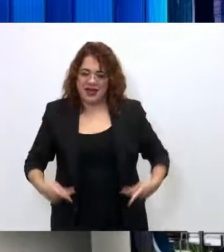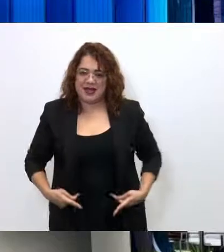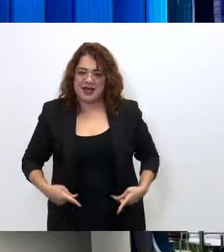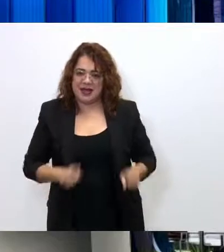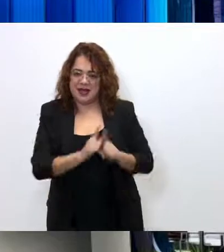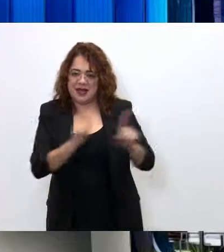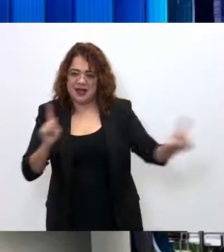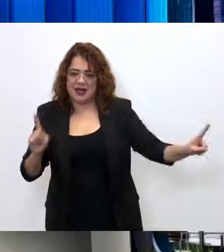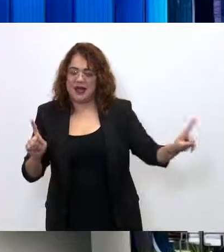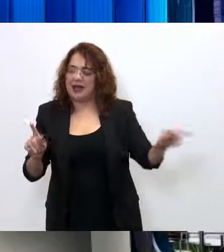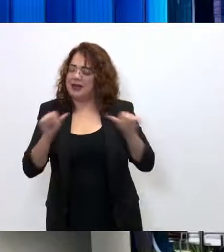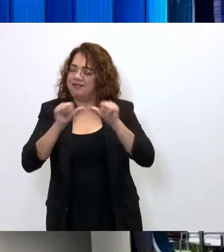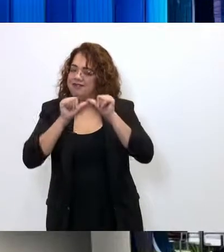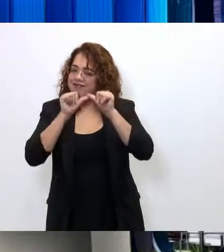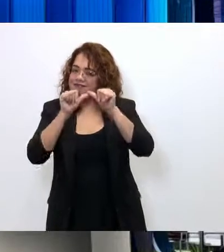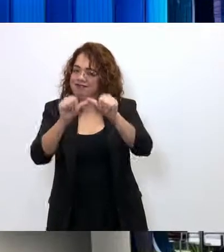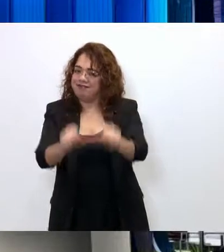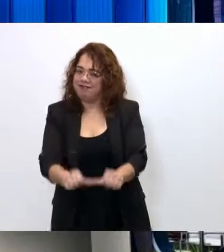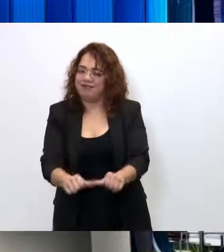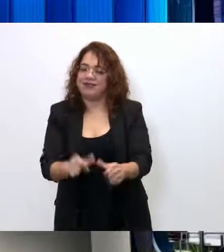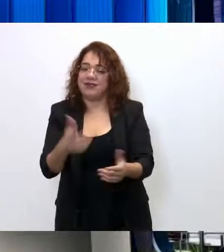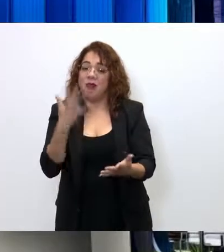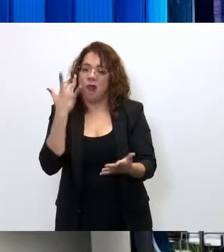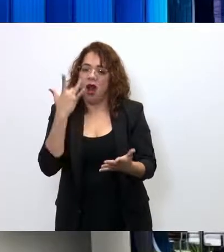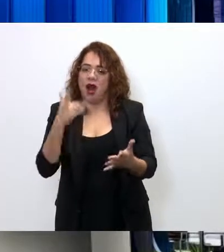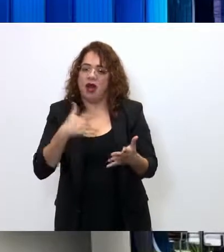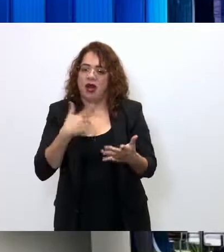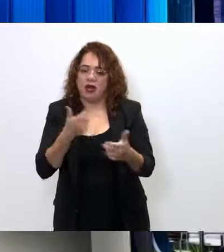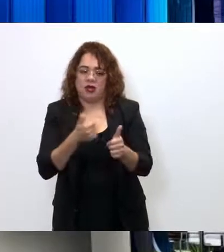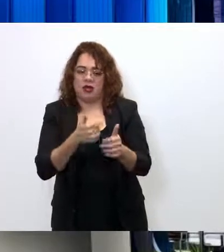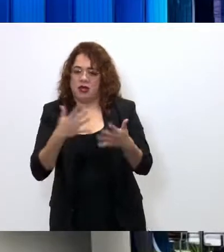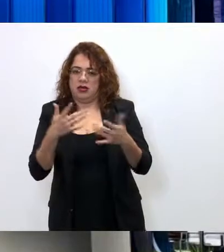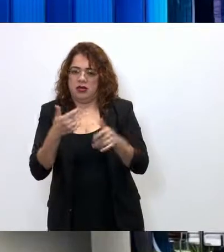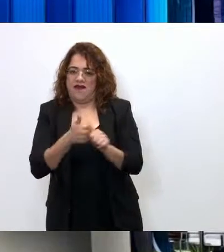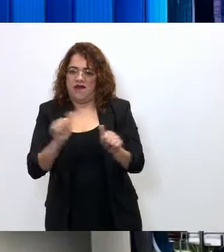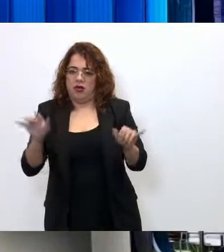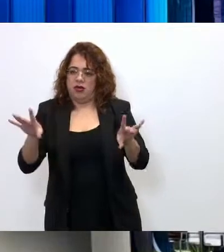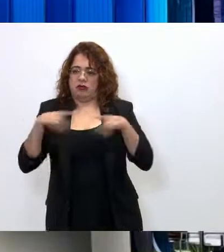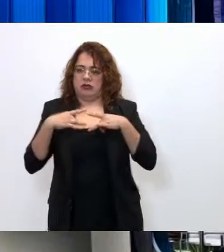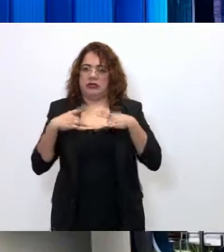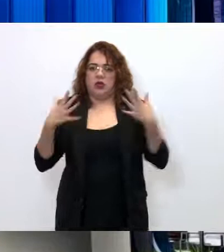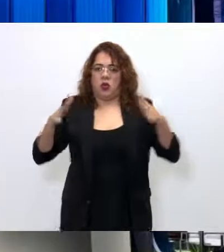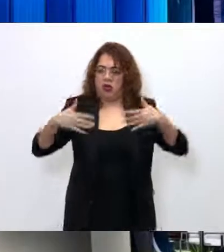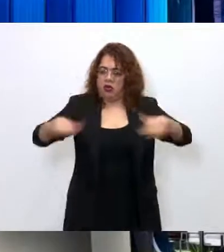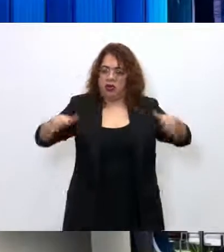Great, thank you. Jason from the Long Beach Post, go ahead and unmute yourself and ask your question.